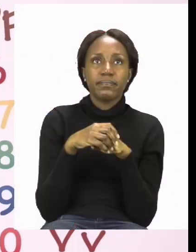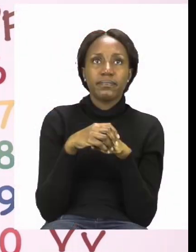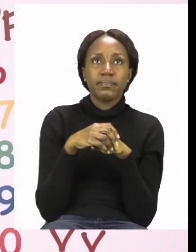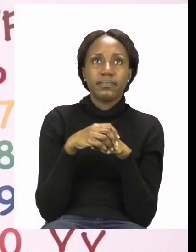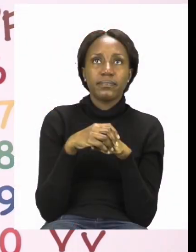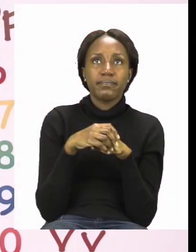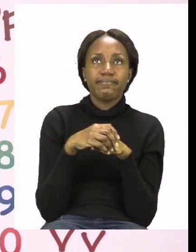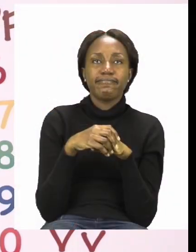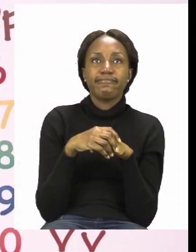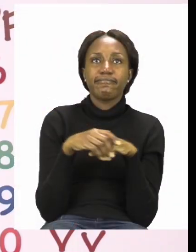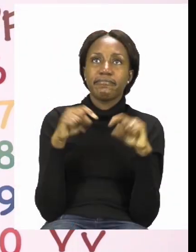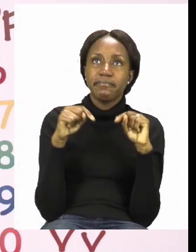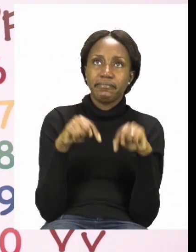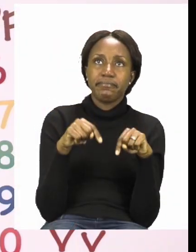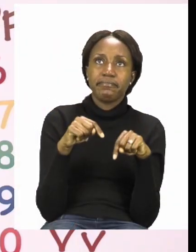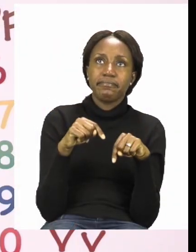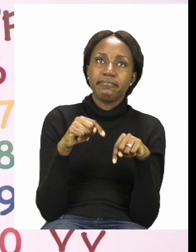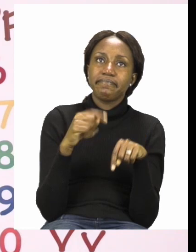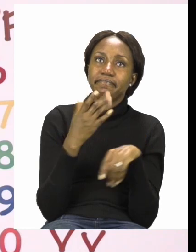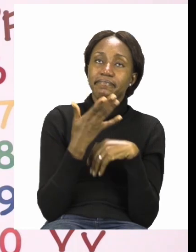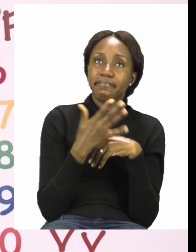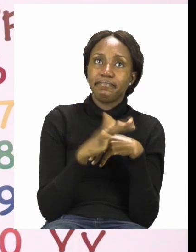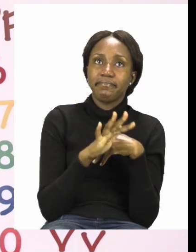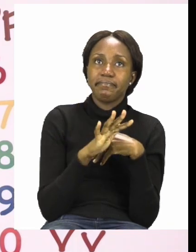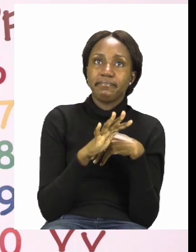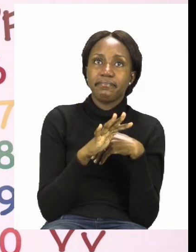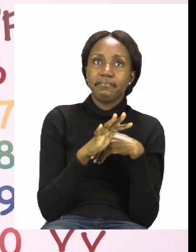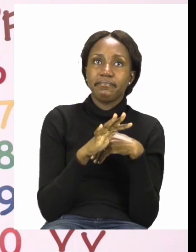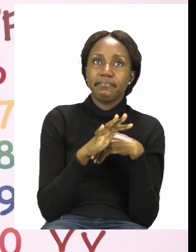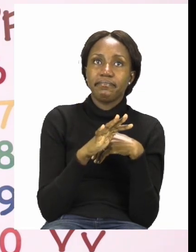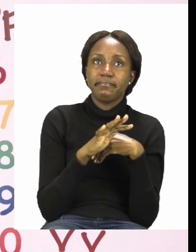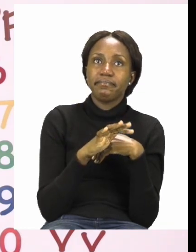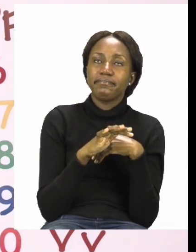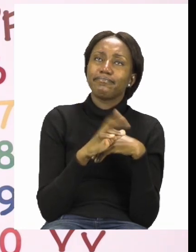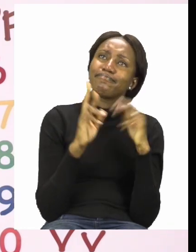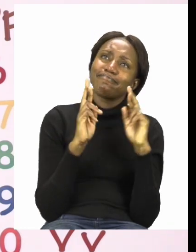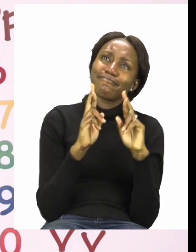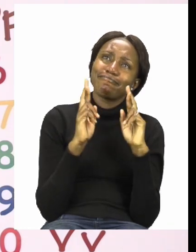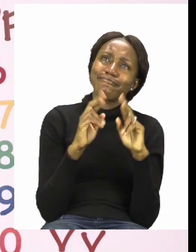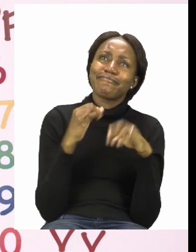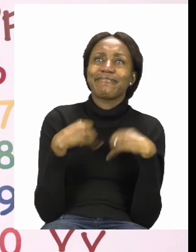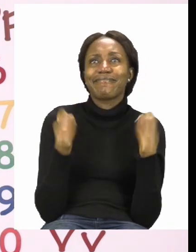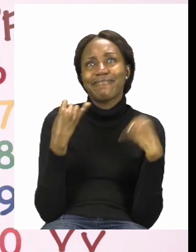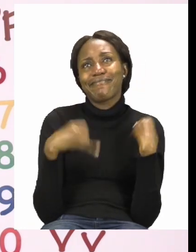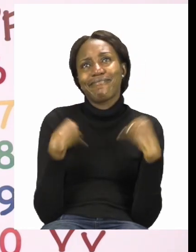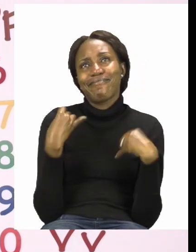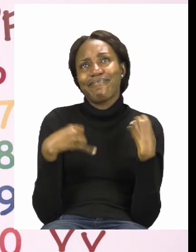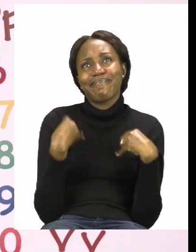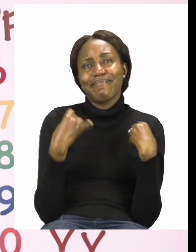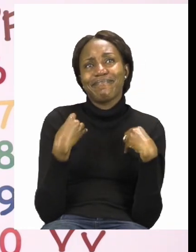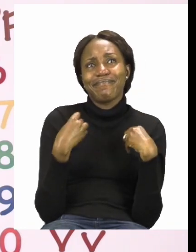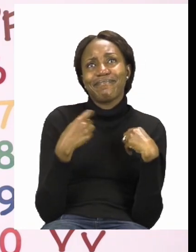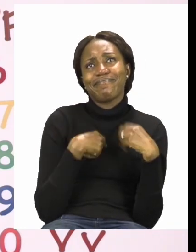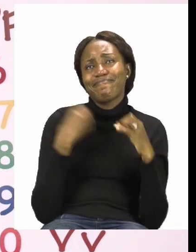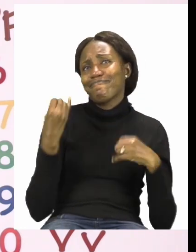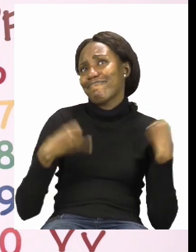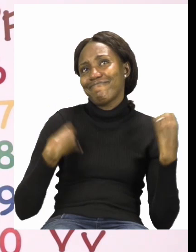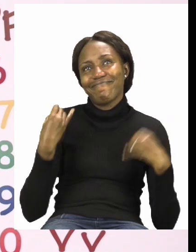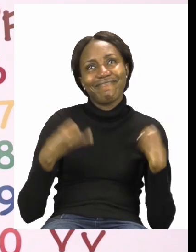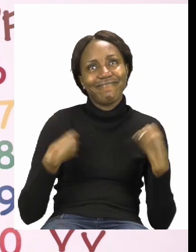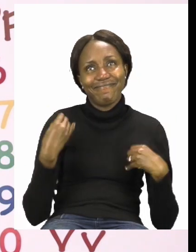We have now come to the end of our lesson, boys and girls, and I really hope you had fun. I know I did.